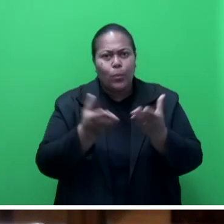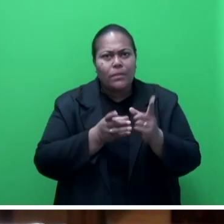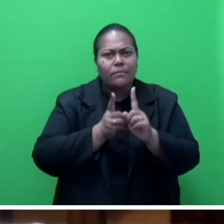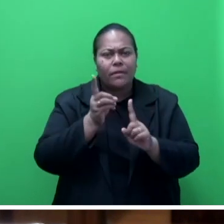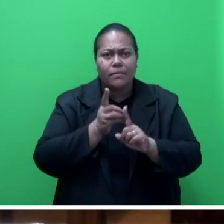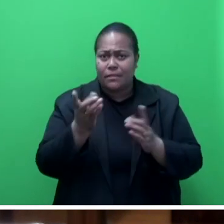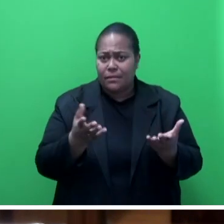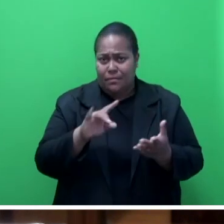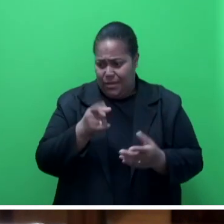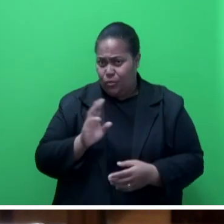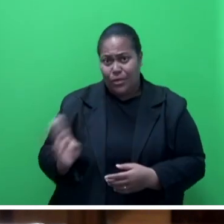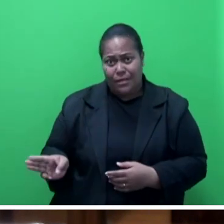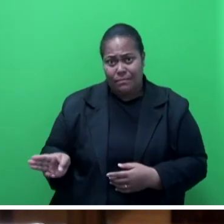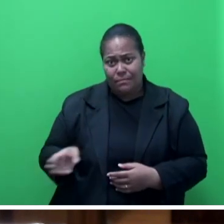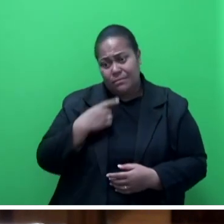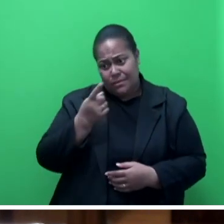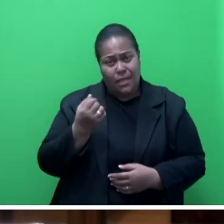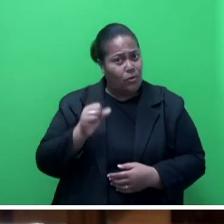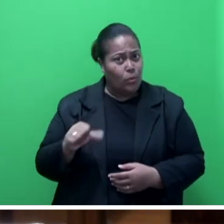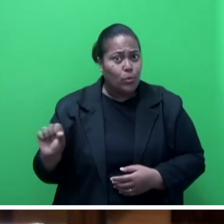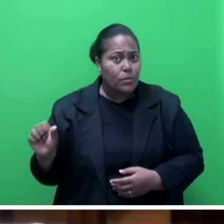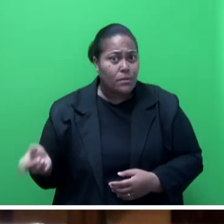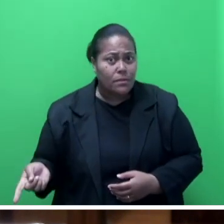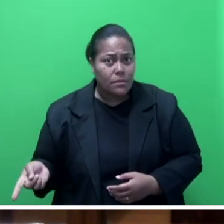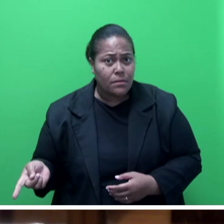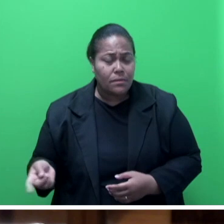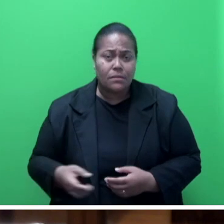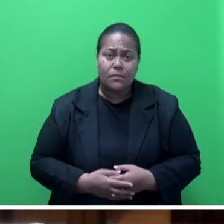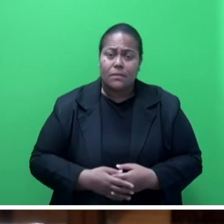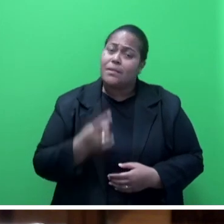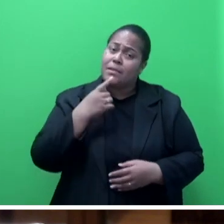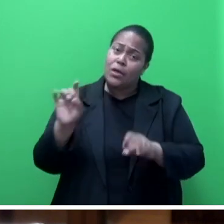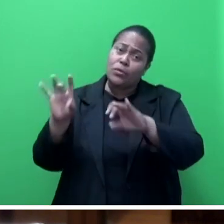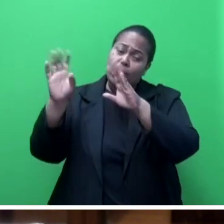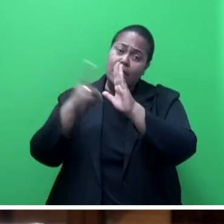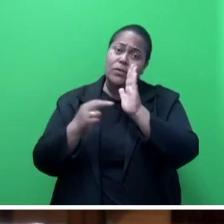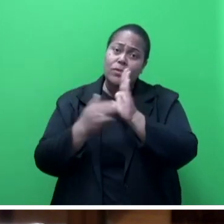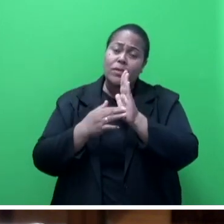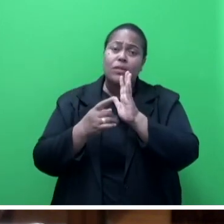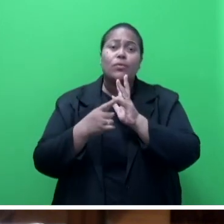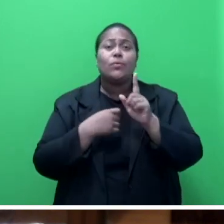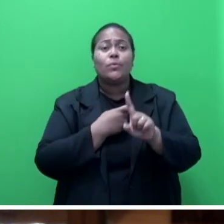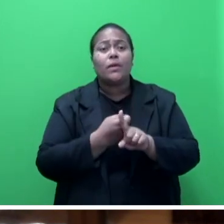Honourable Noekula, useless. He says Australia, New Zealand, and the United Kingdom